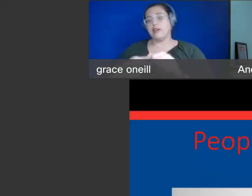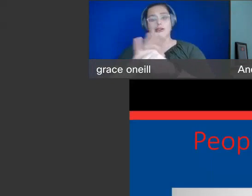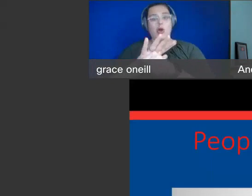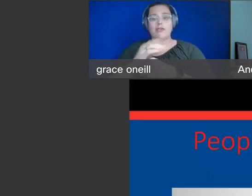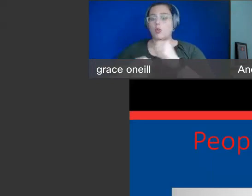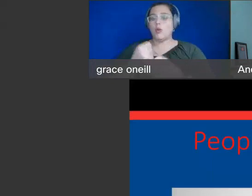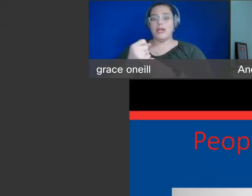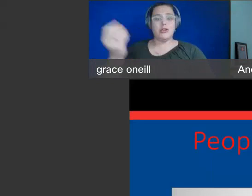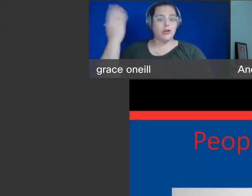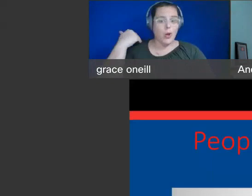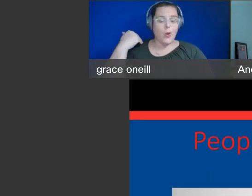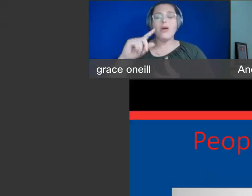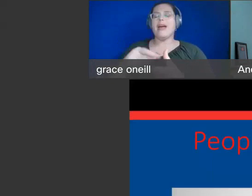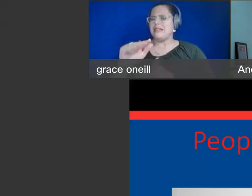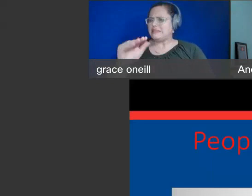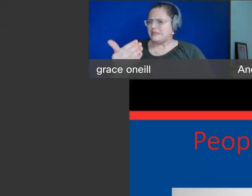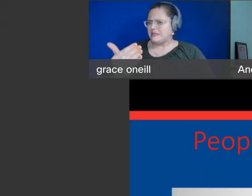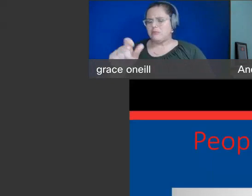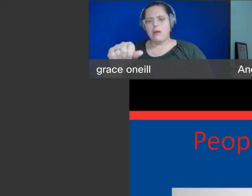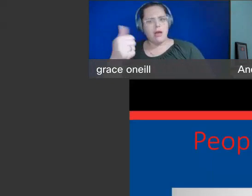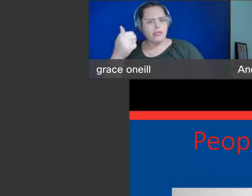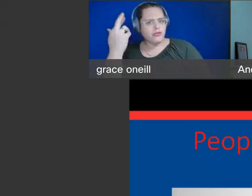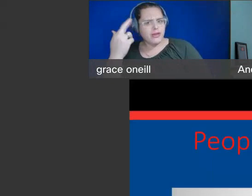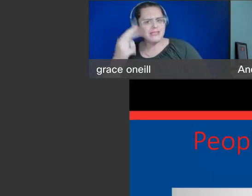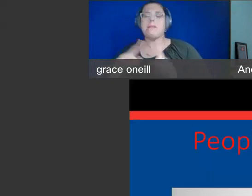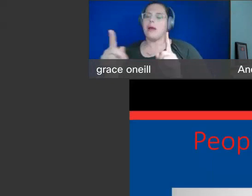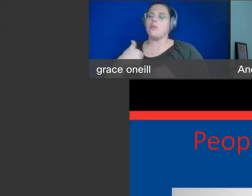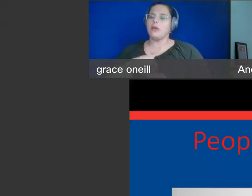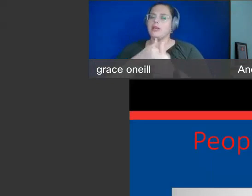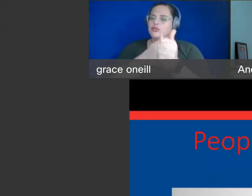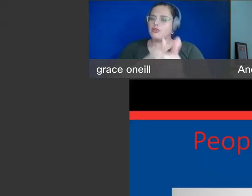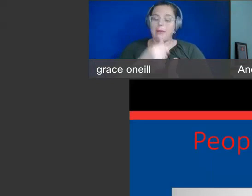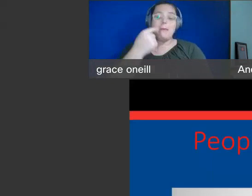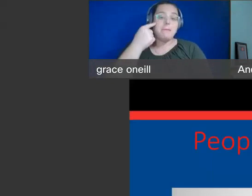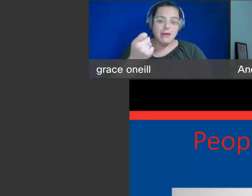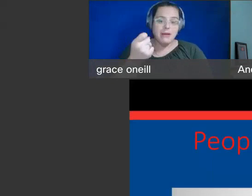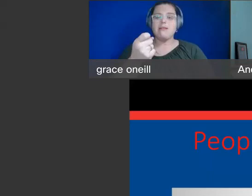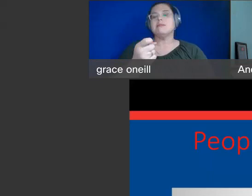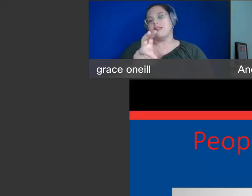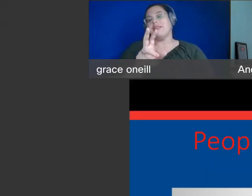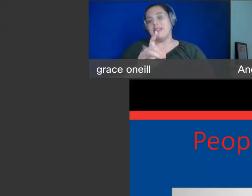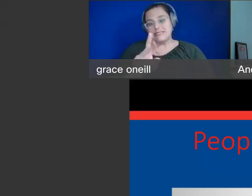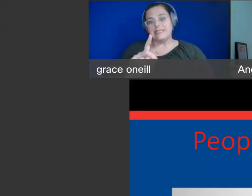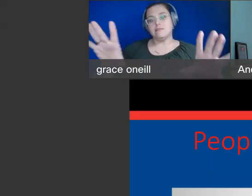from other causes, but is tracked as a person who had COVID and subsequently died. Um,